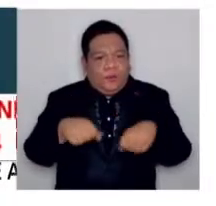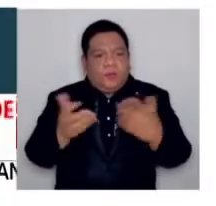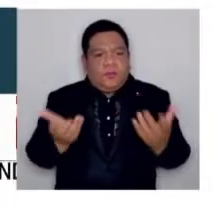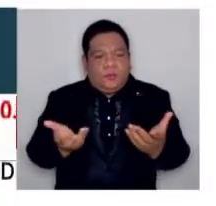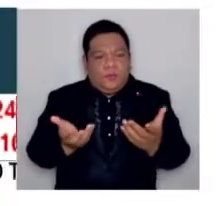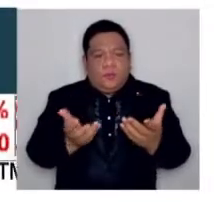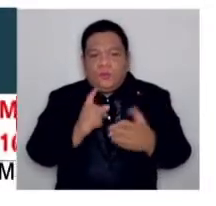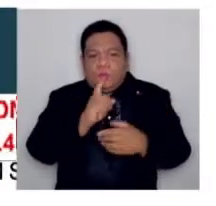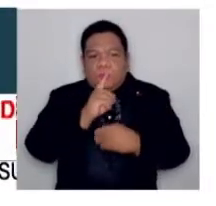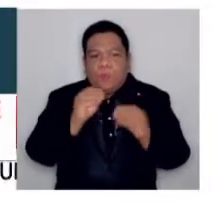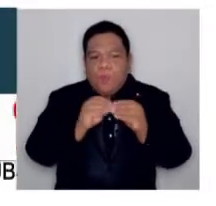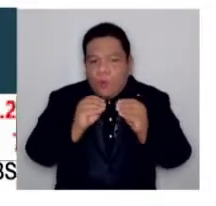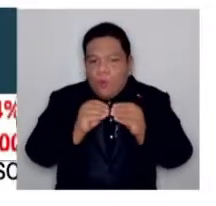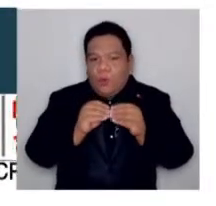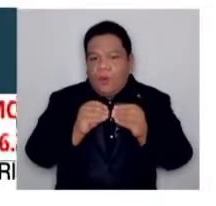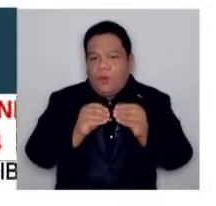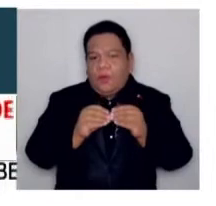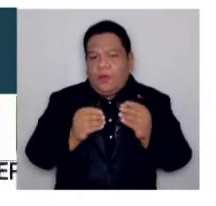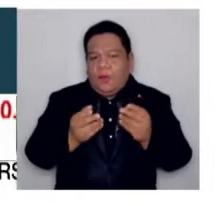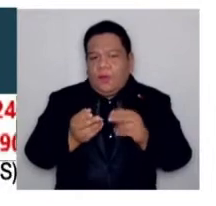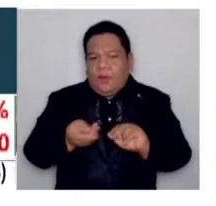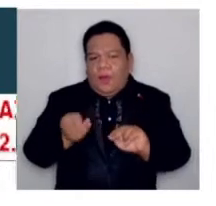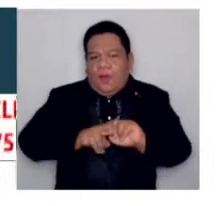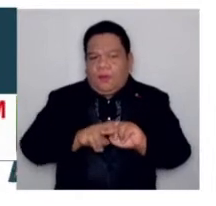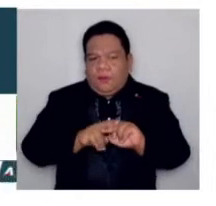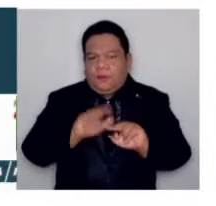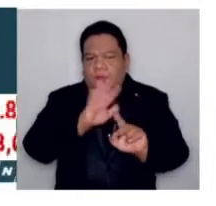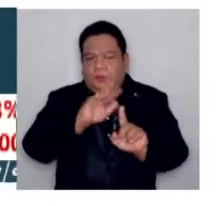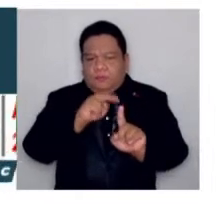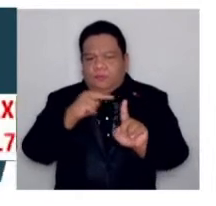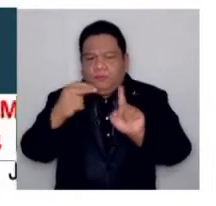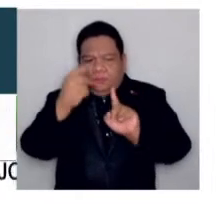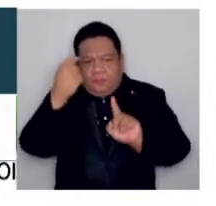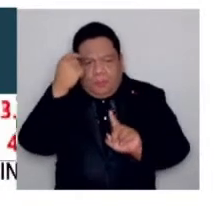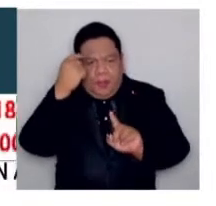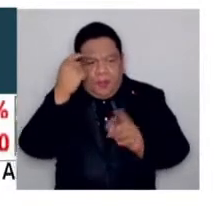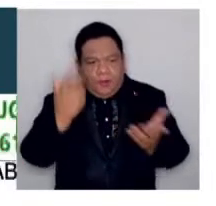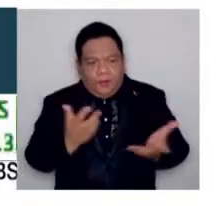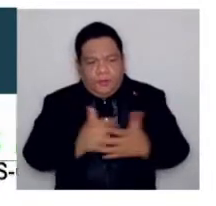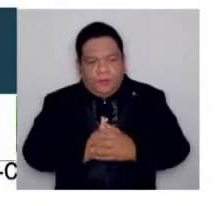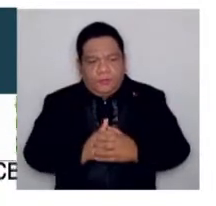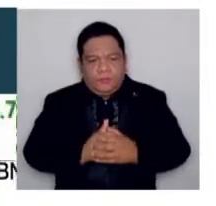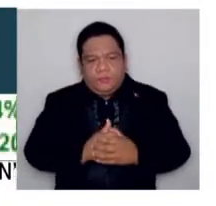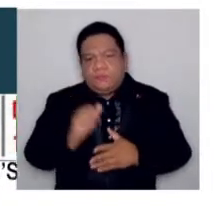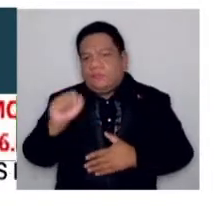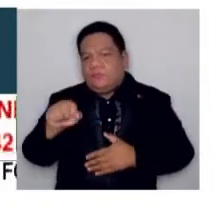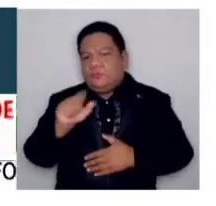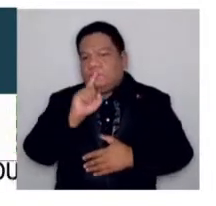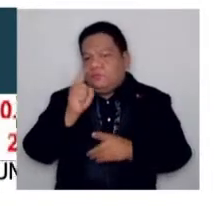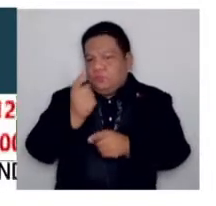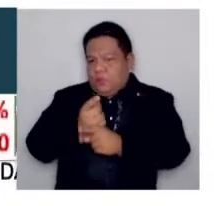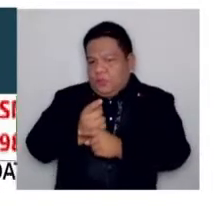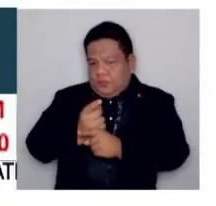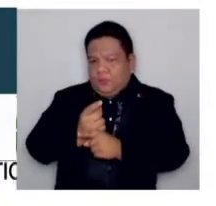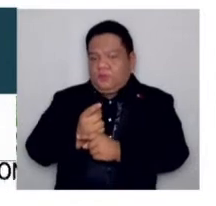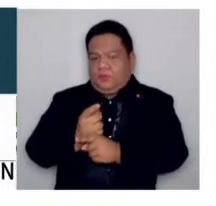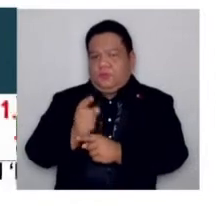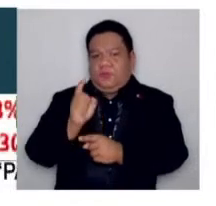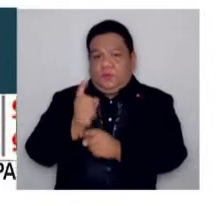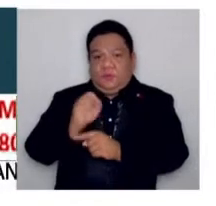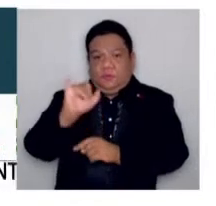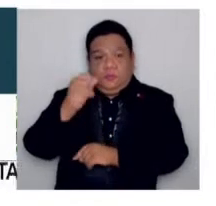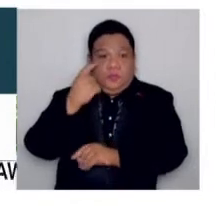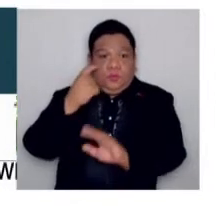mas napapalawig pa yung ganong klaseng pag-iisip. Yeah, but that is correct, no, Carmina? But if you notice,